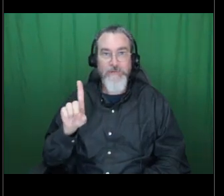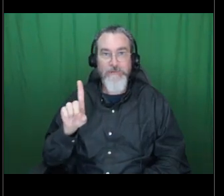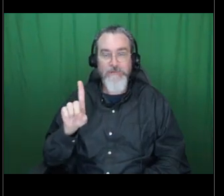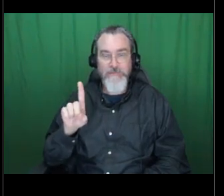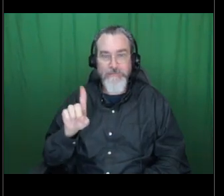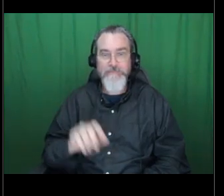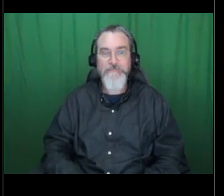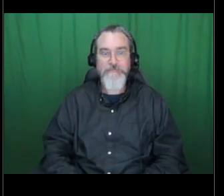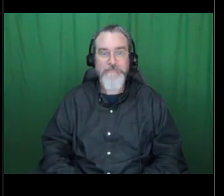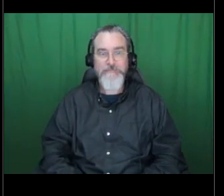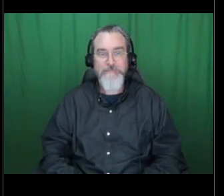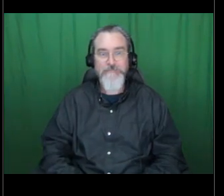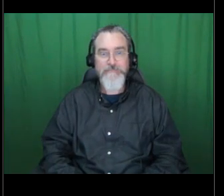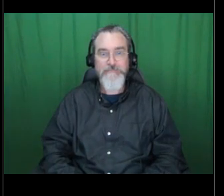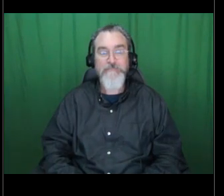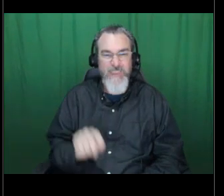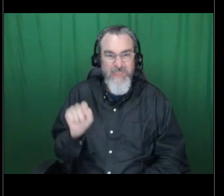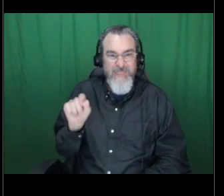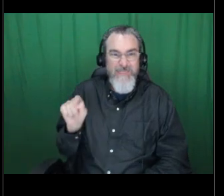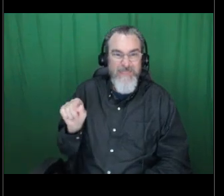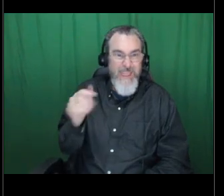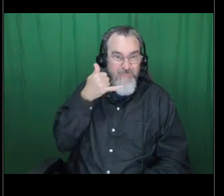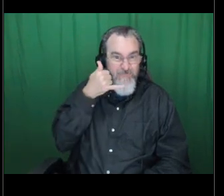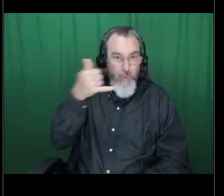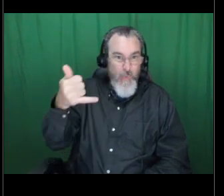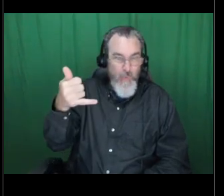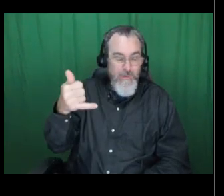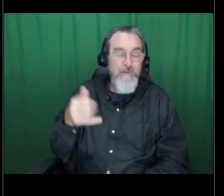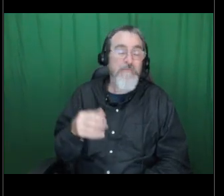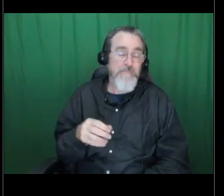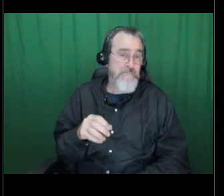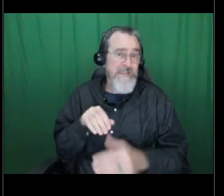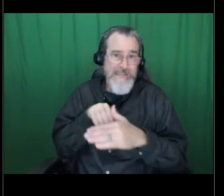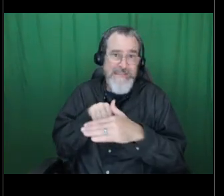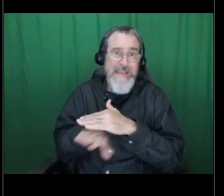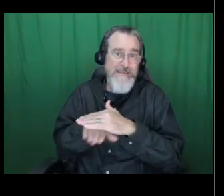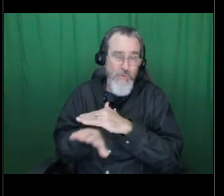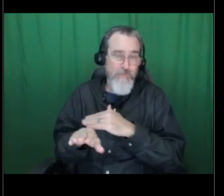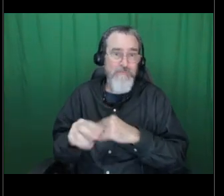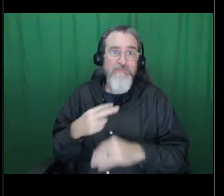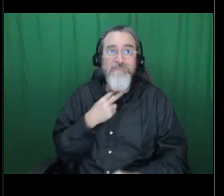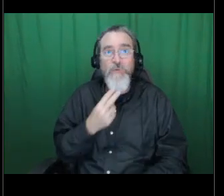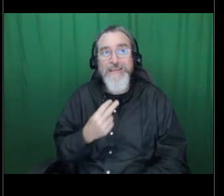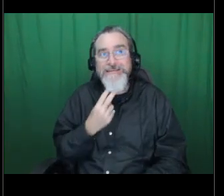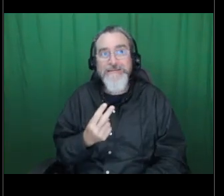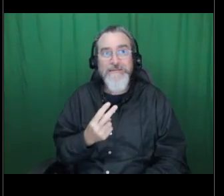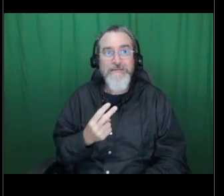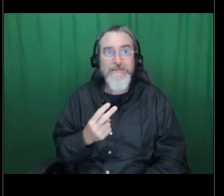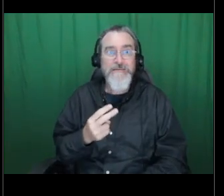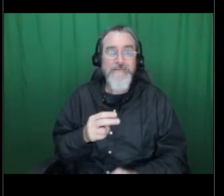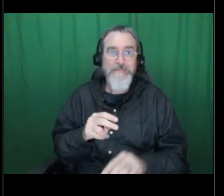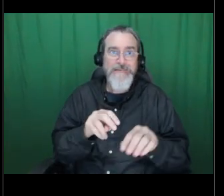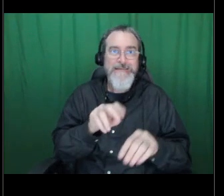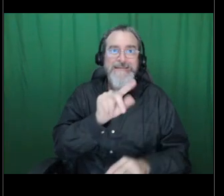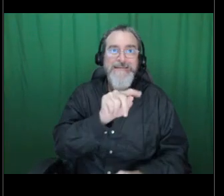888-341-7781. And that phone number is accessible by voice or